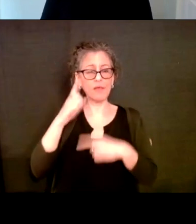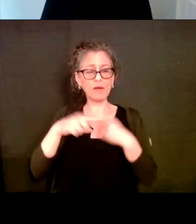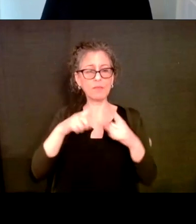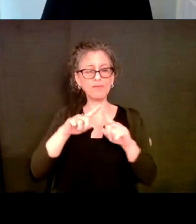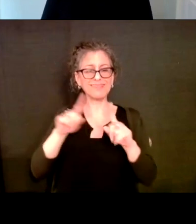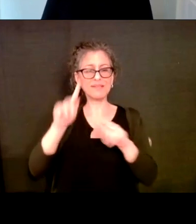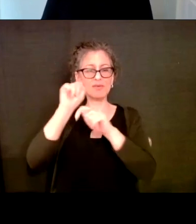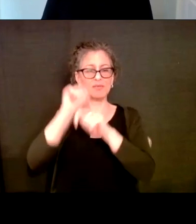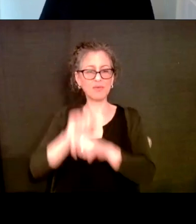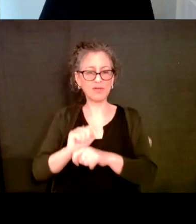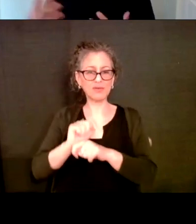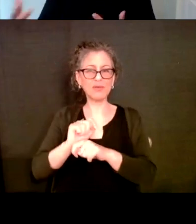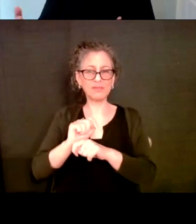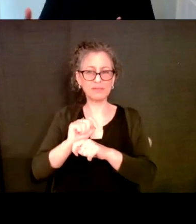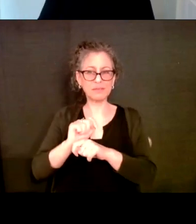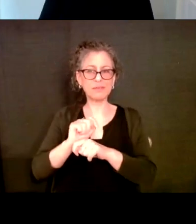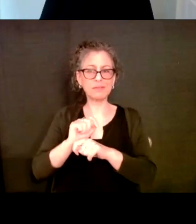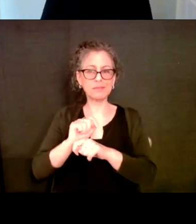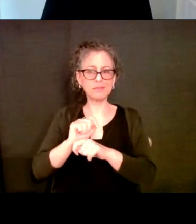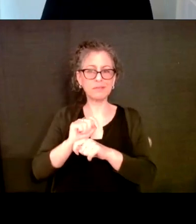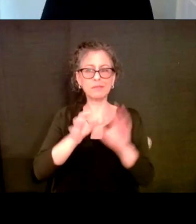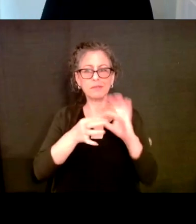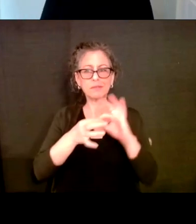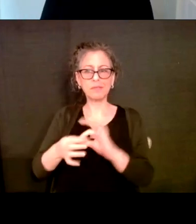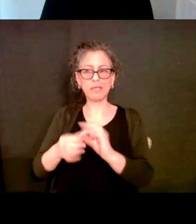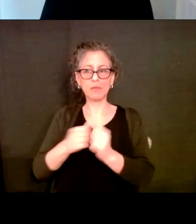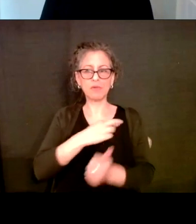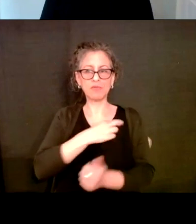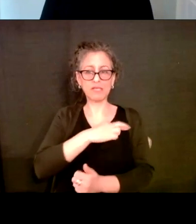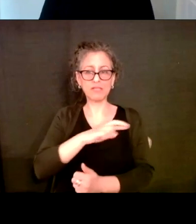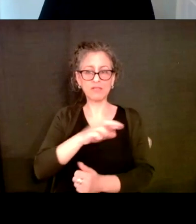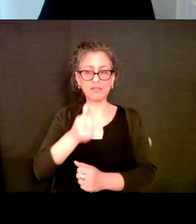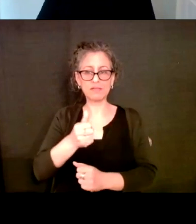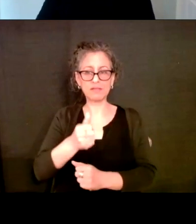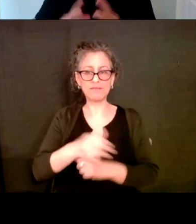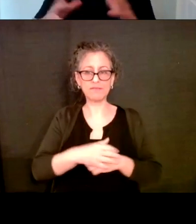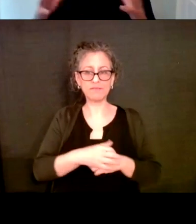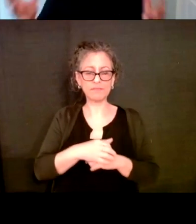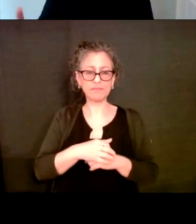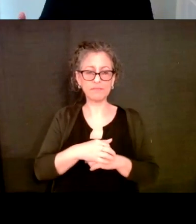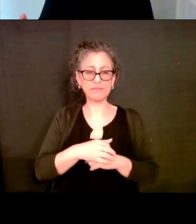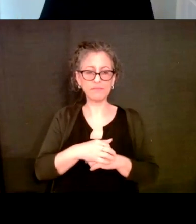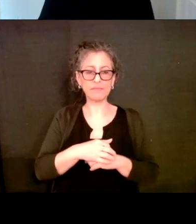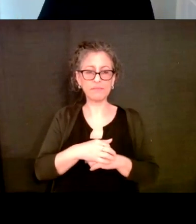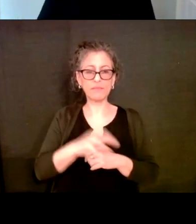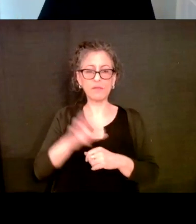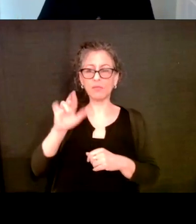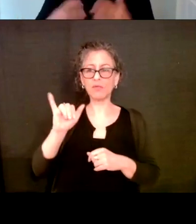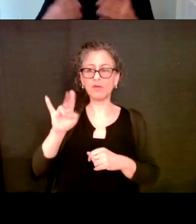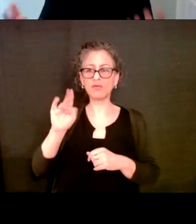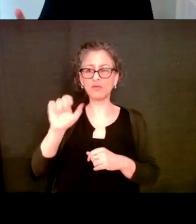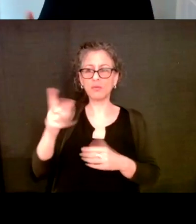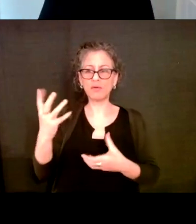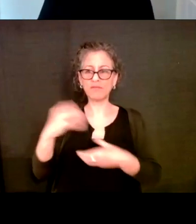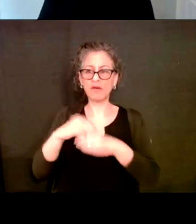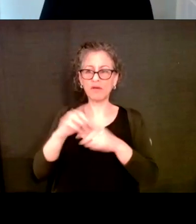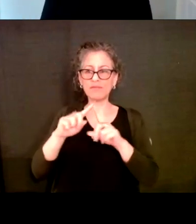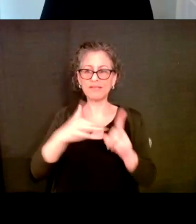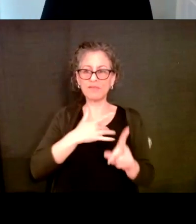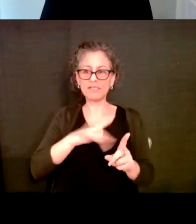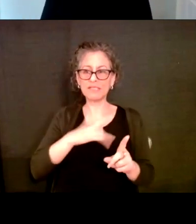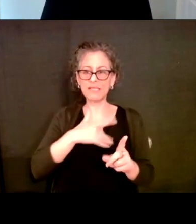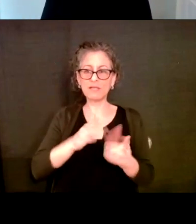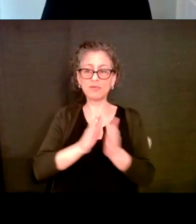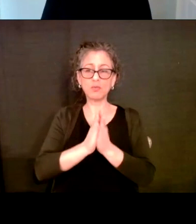that are often tied to religion. And ritual engages the senses, worship engages